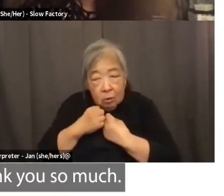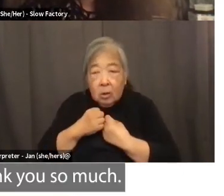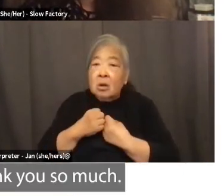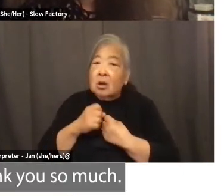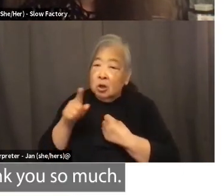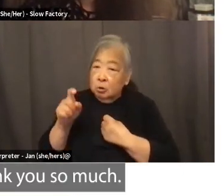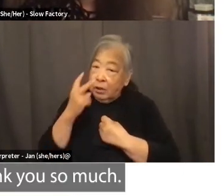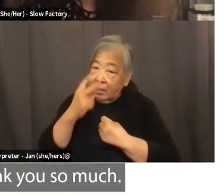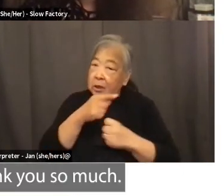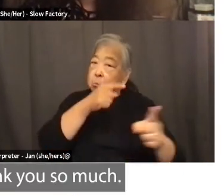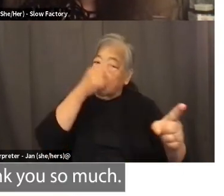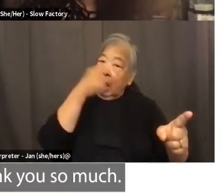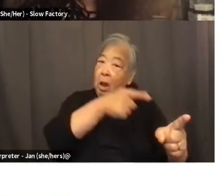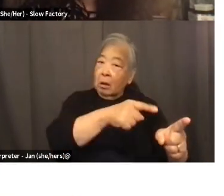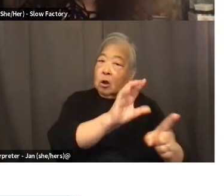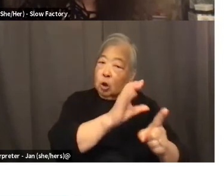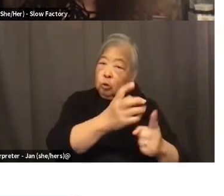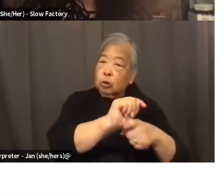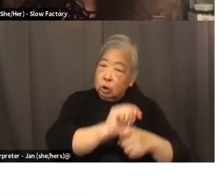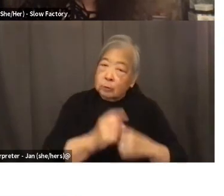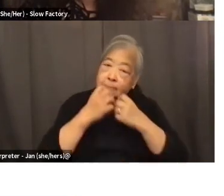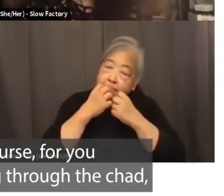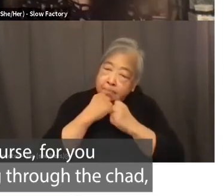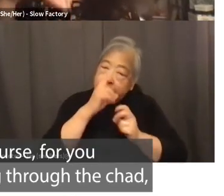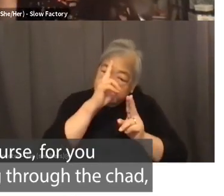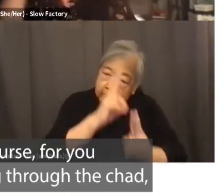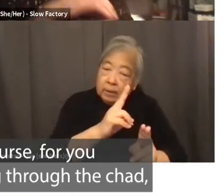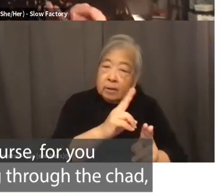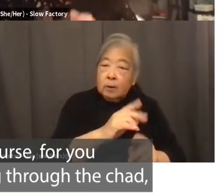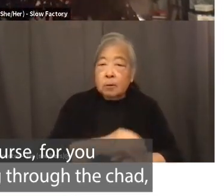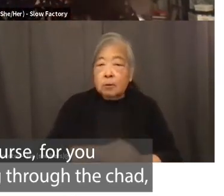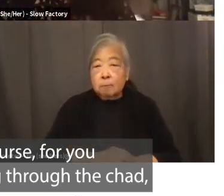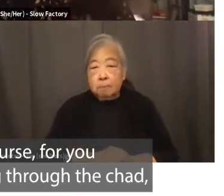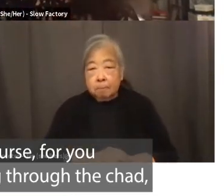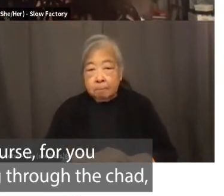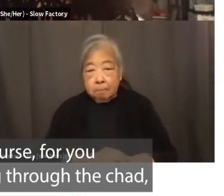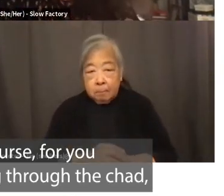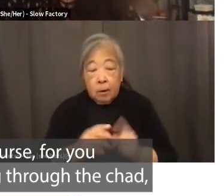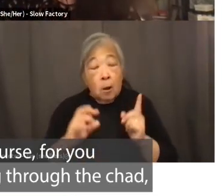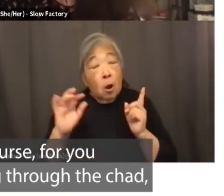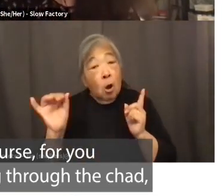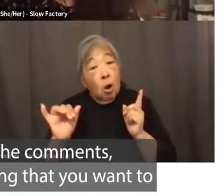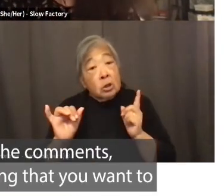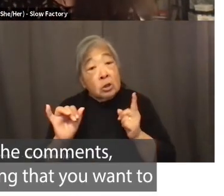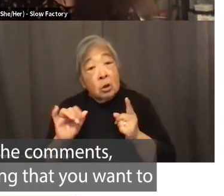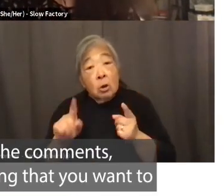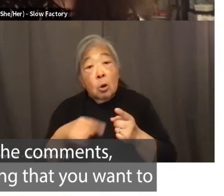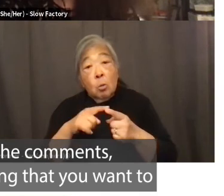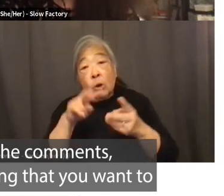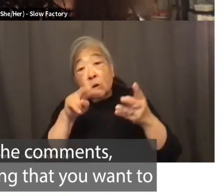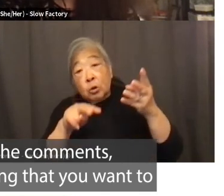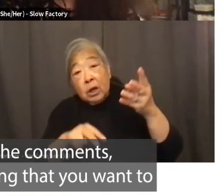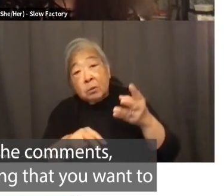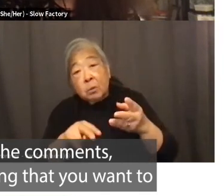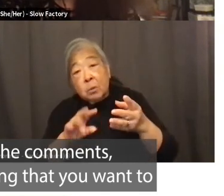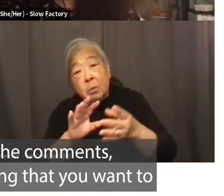Amazing your answer. Thank you so much. Of course. And then, of course, for you also, as you're looking through the chat, looking through the comments,